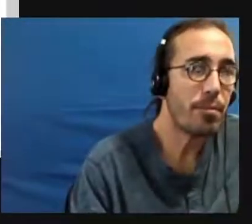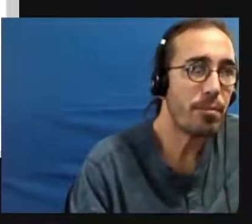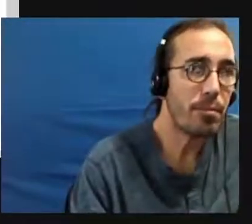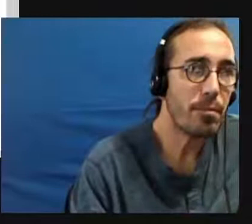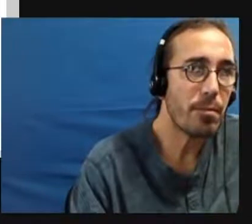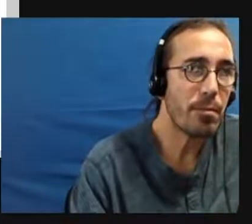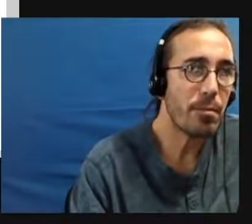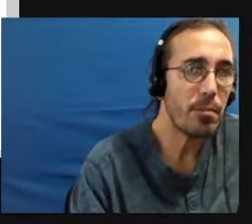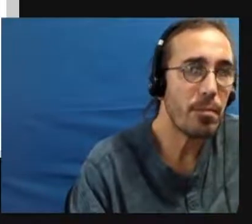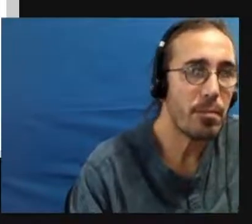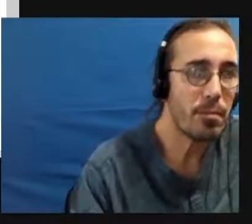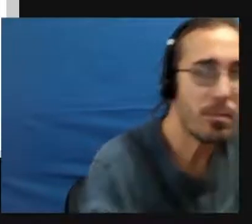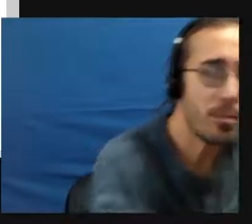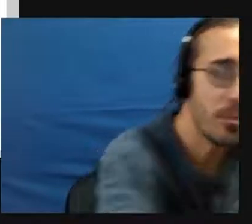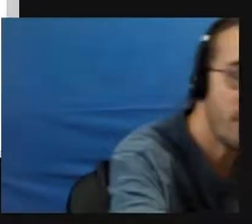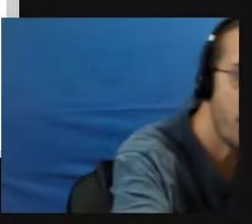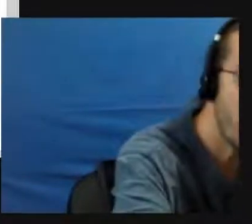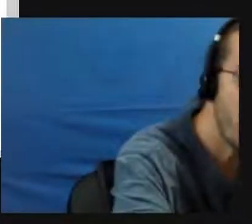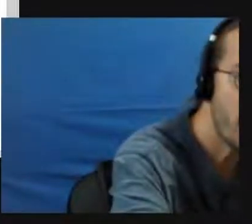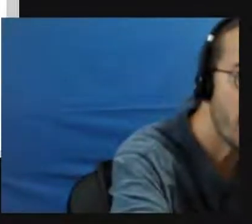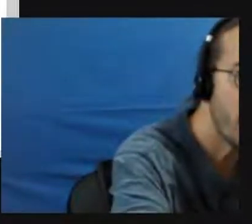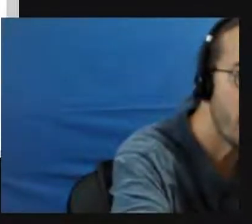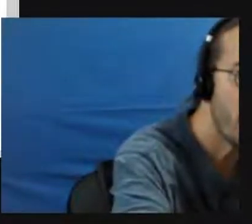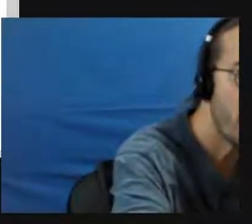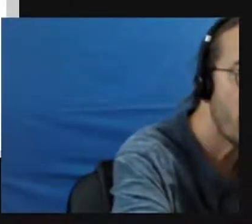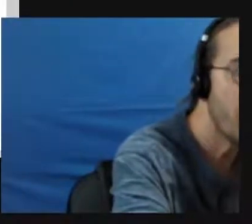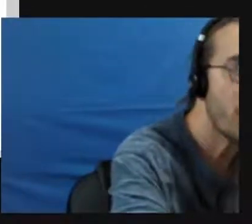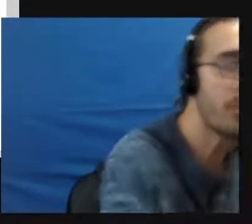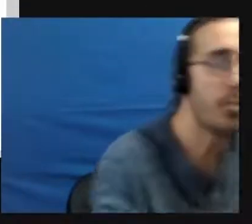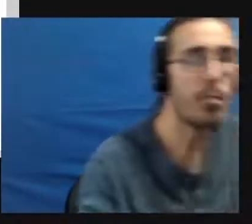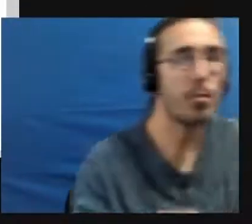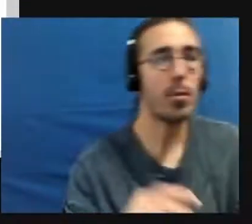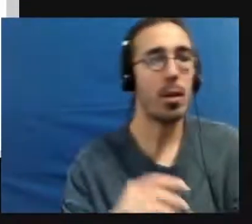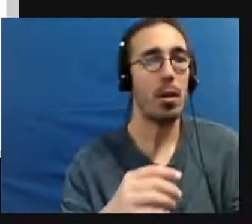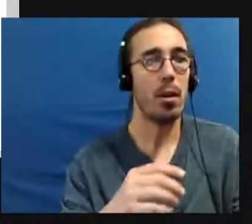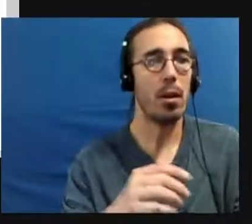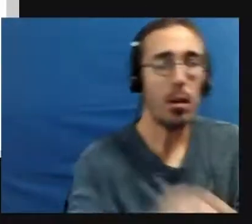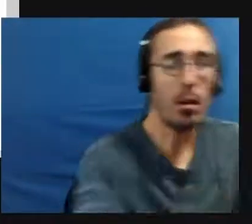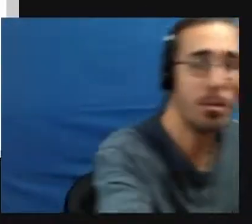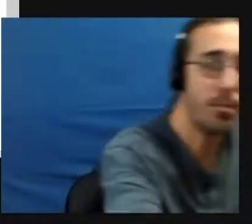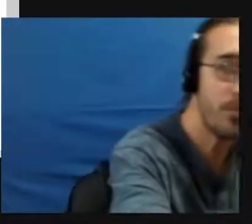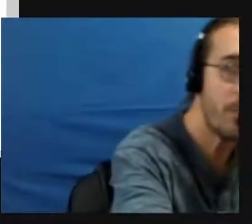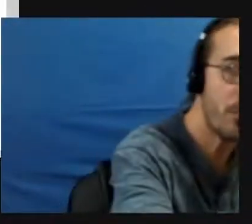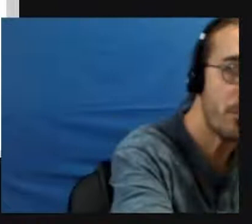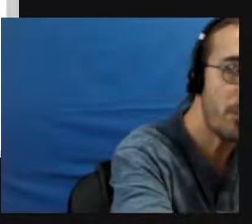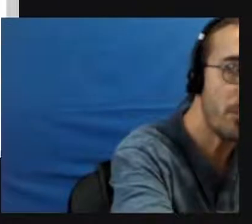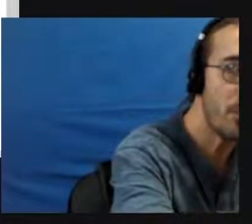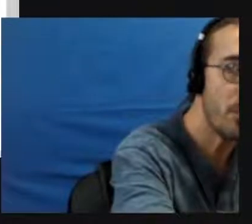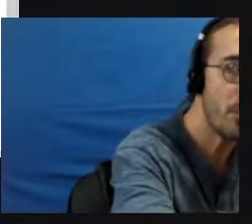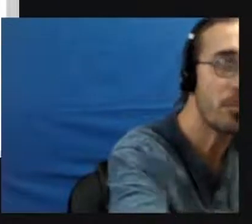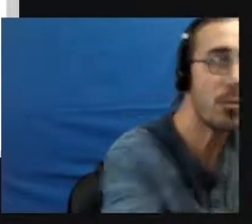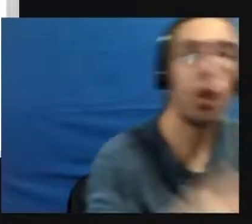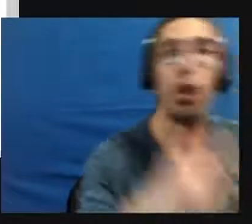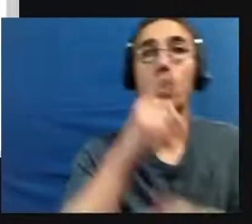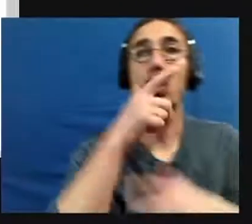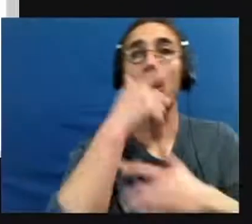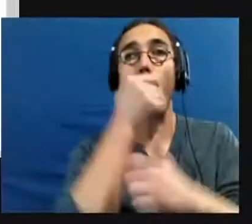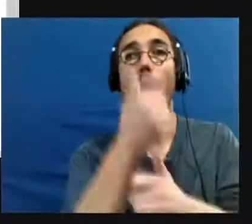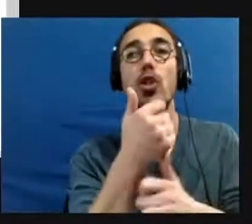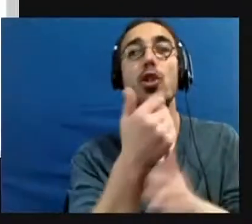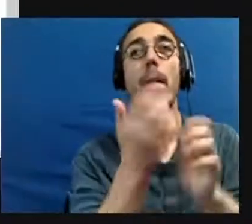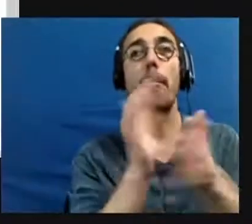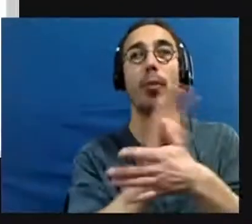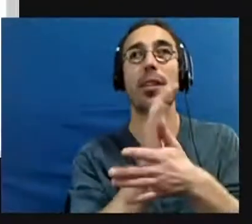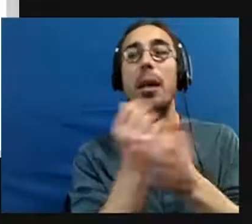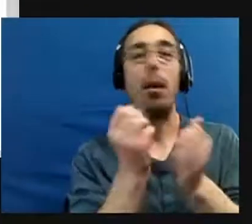A group of consultants from the Autistic Self-Advocacy Network who then were able to watch the film several times. Sorry,